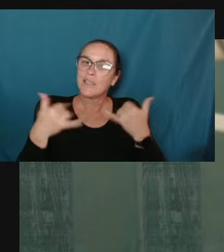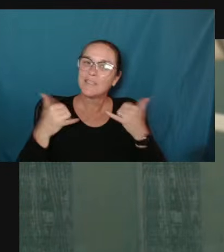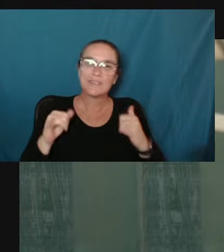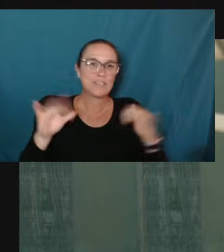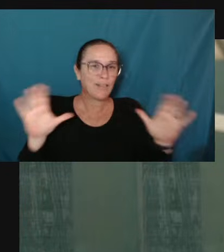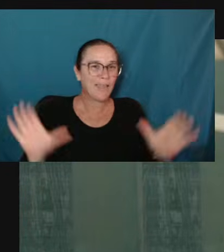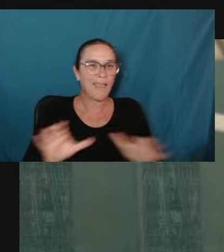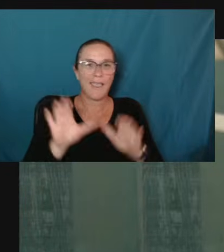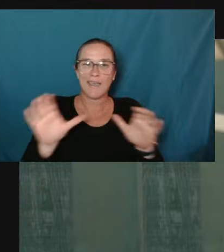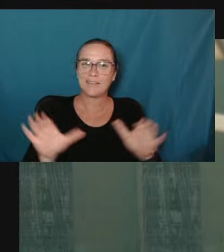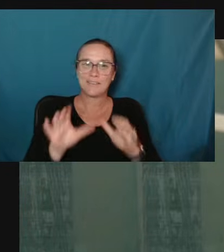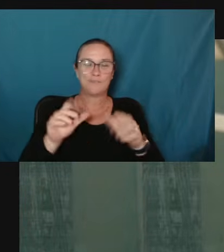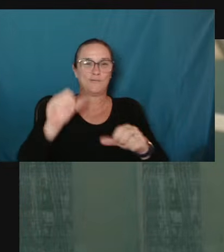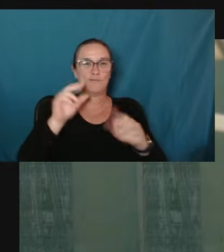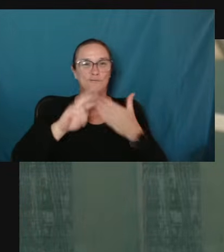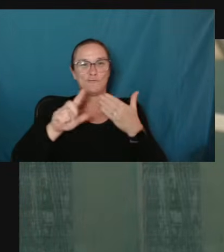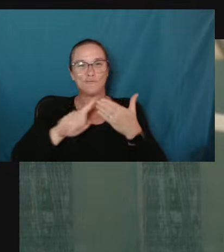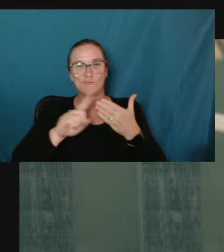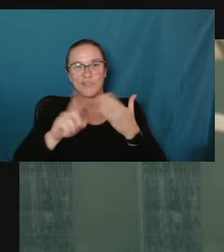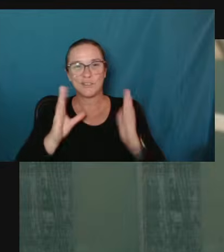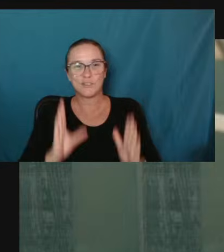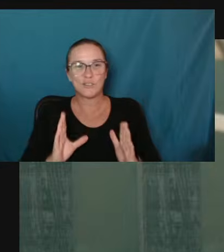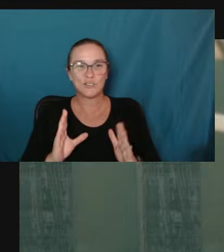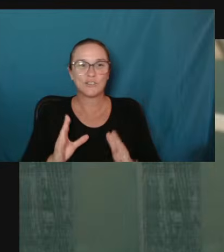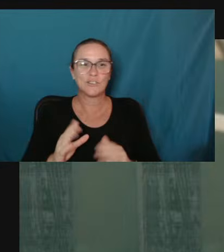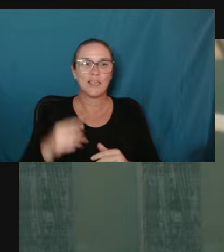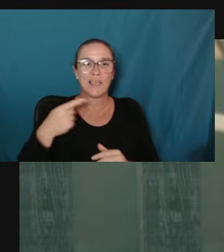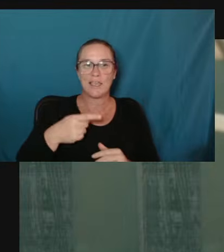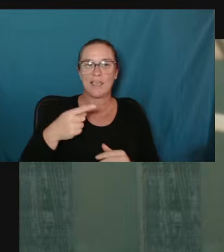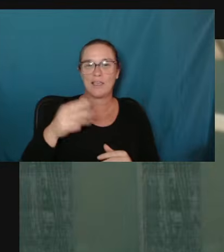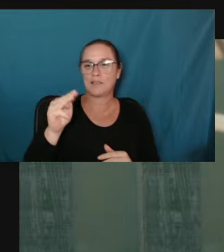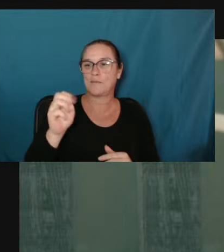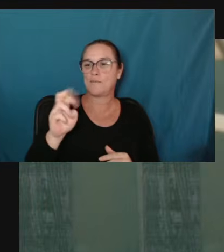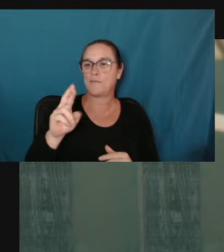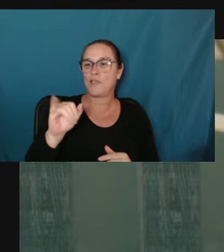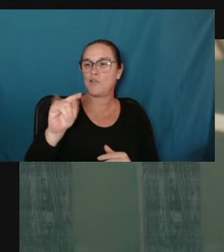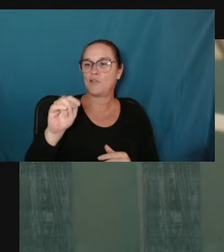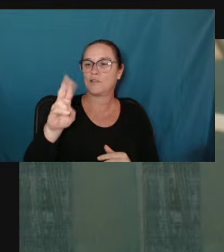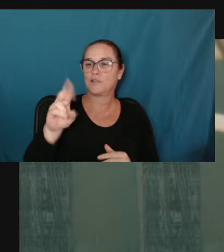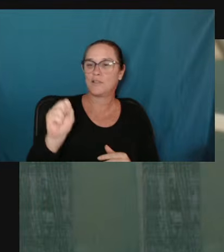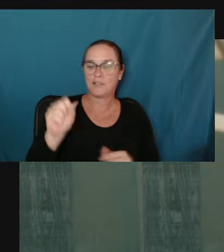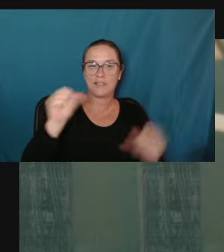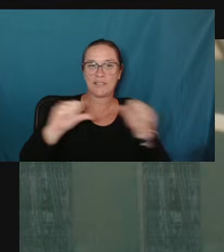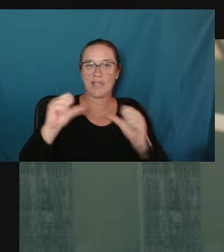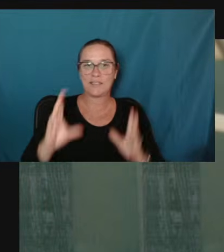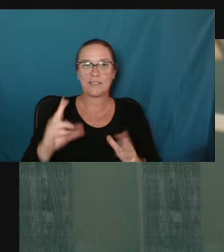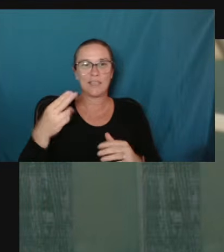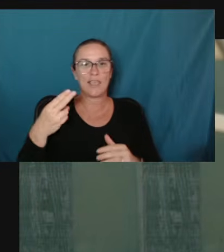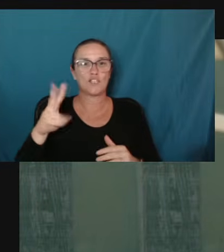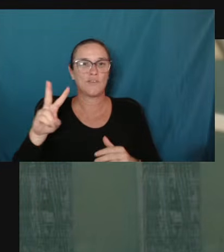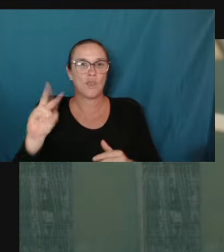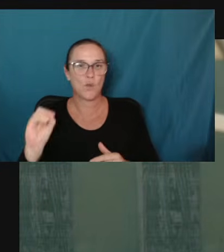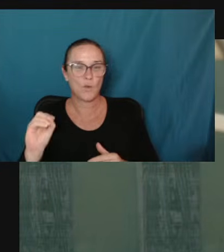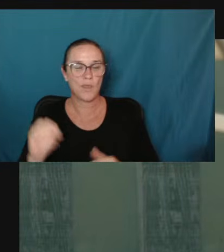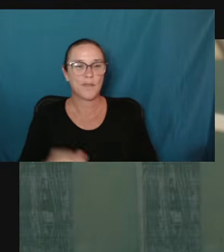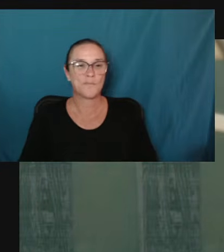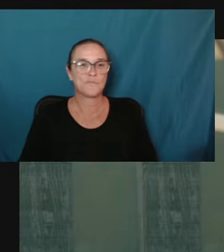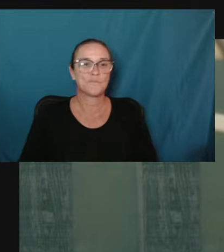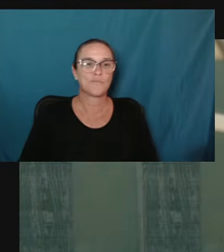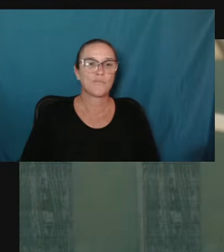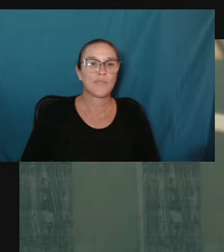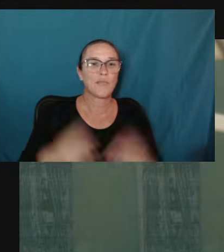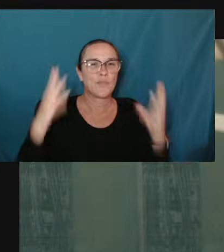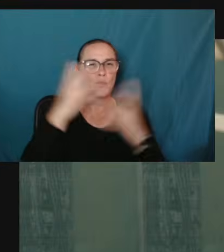active researcher. He was an emeritus scientist at HVO. The journey from Hilo to here in the beautiful Kahuku